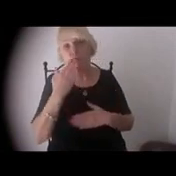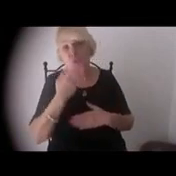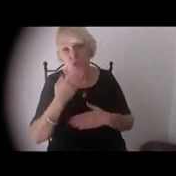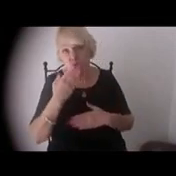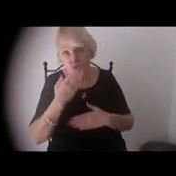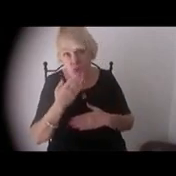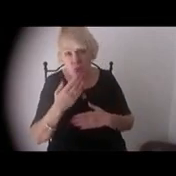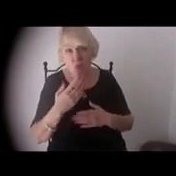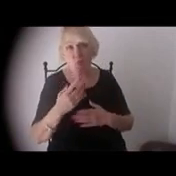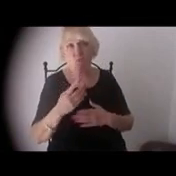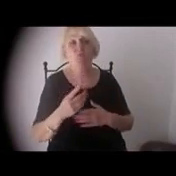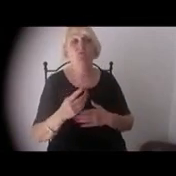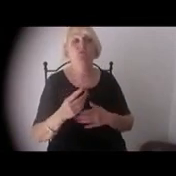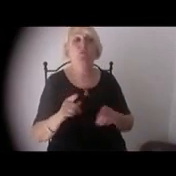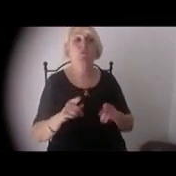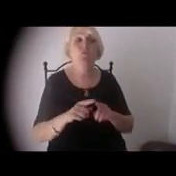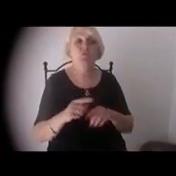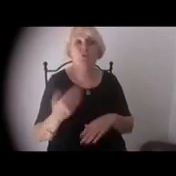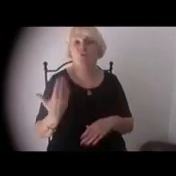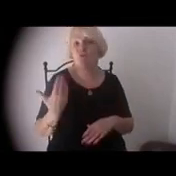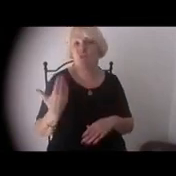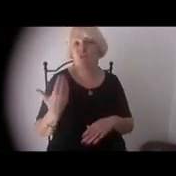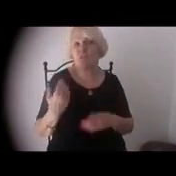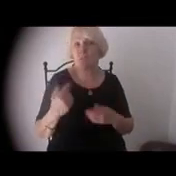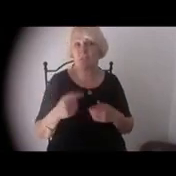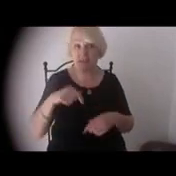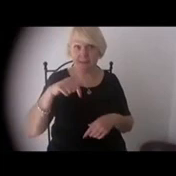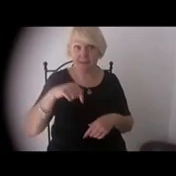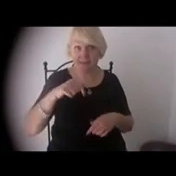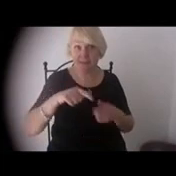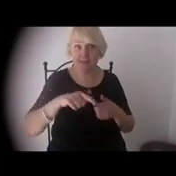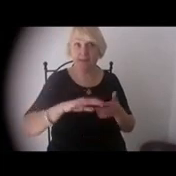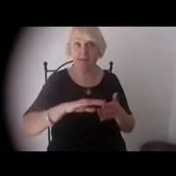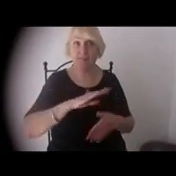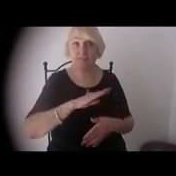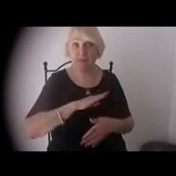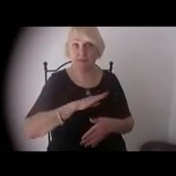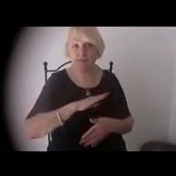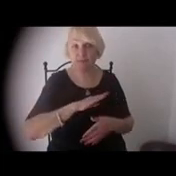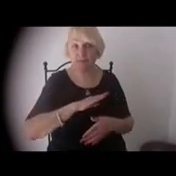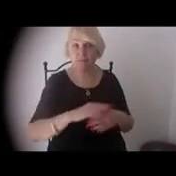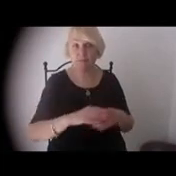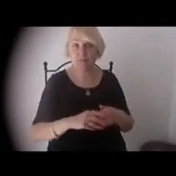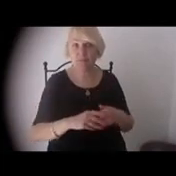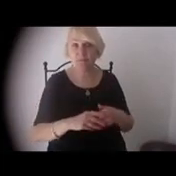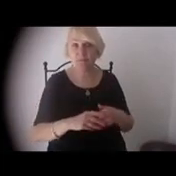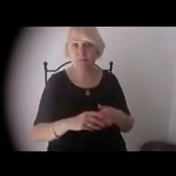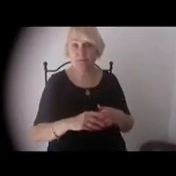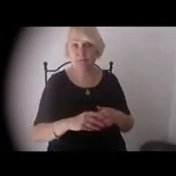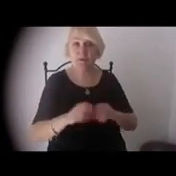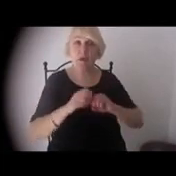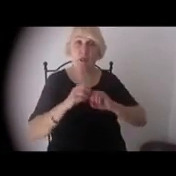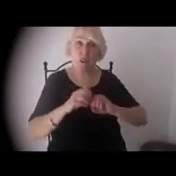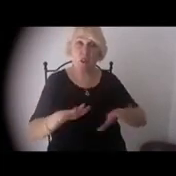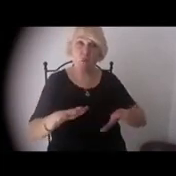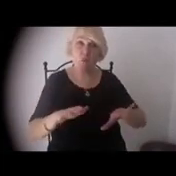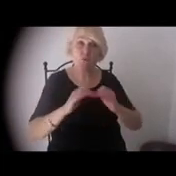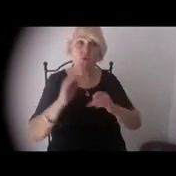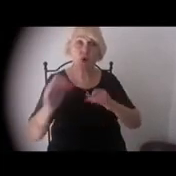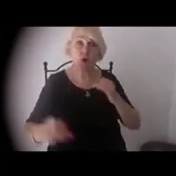in Enfield that we've launched. There's an online platform